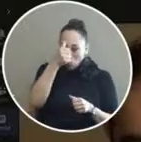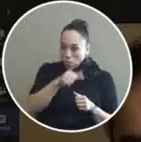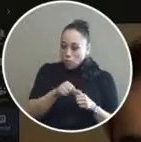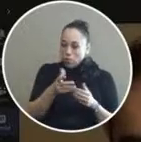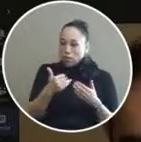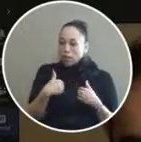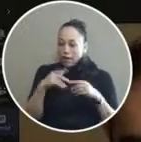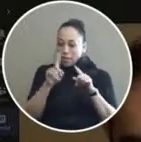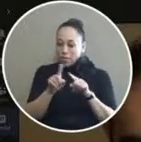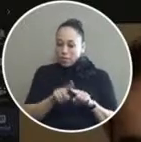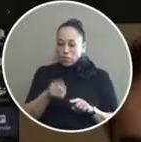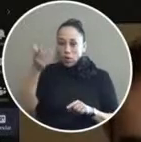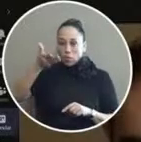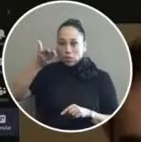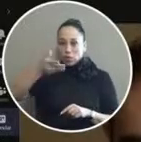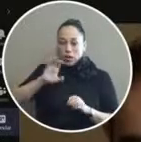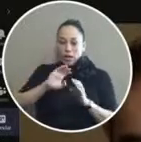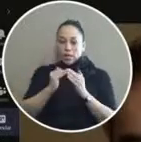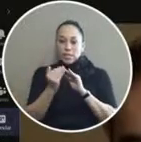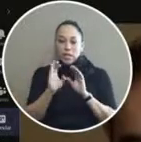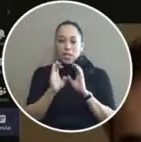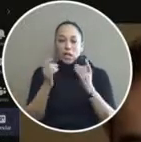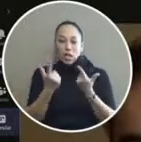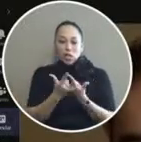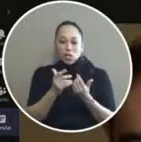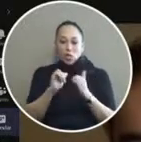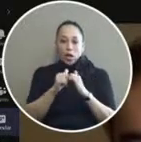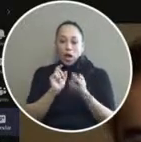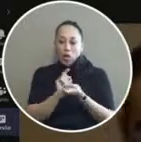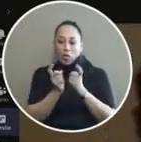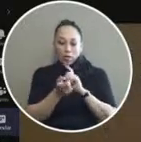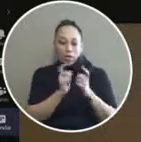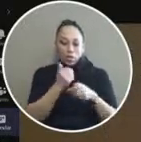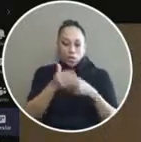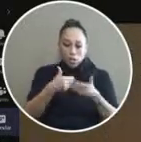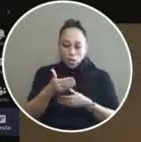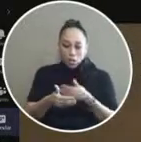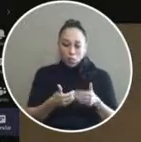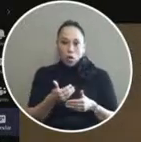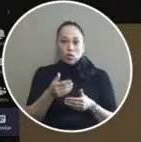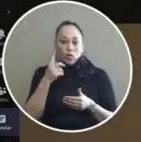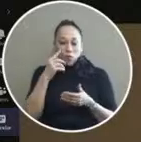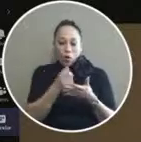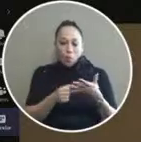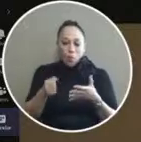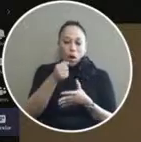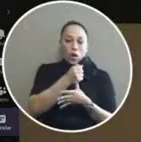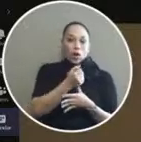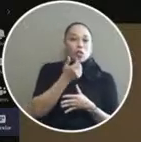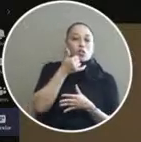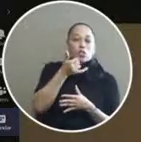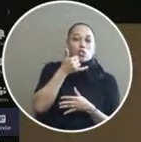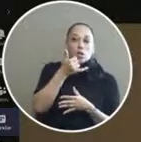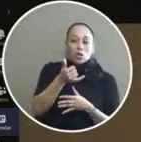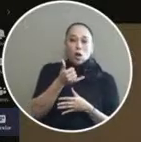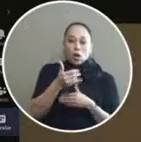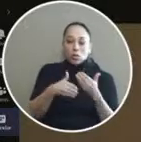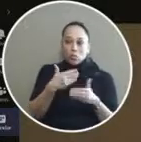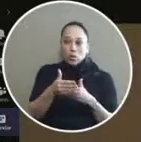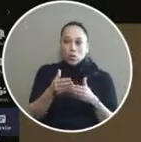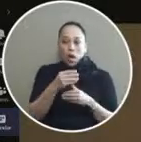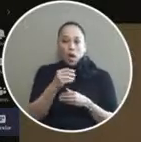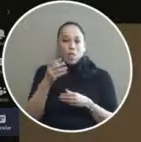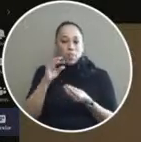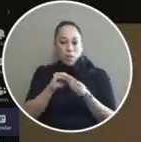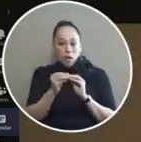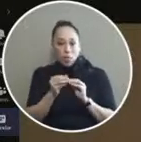gave multiple presentations to the city council on how they've changed up their process, that their priority calls are lowered in the number